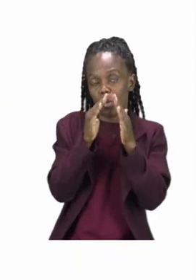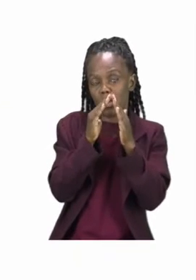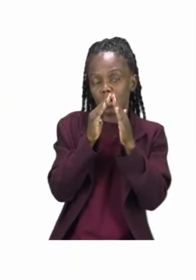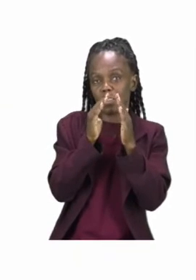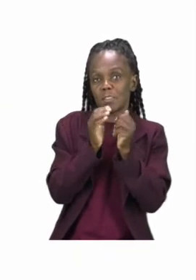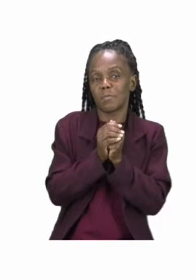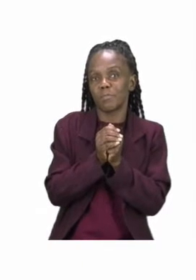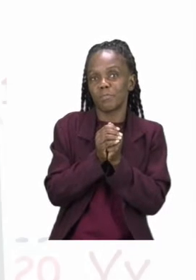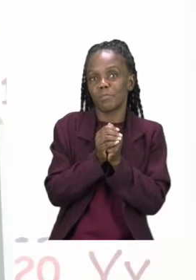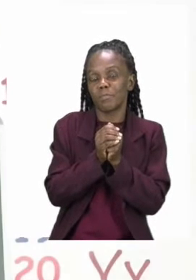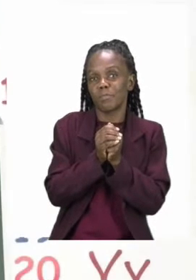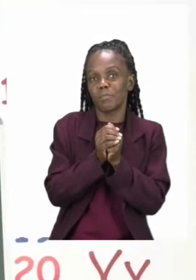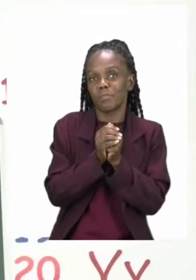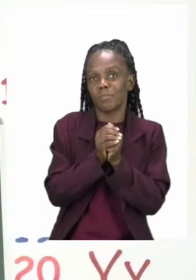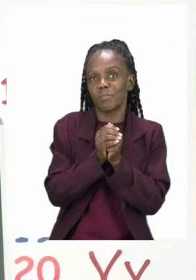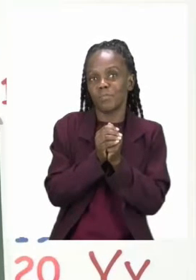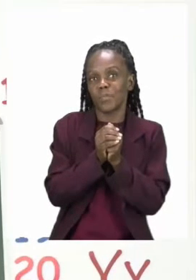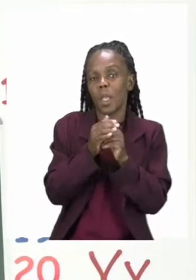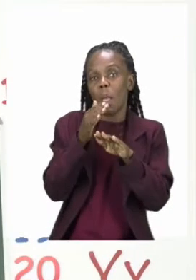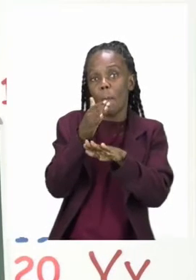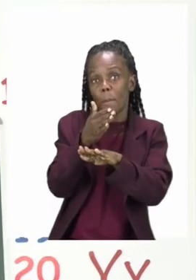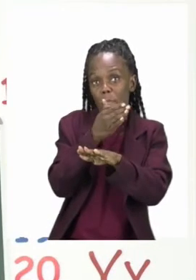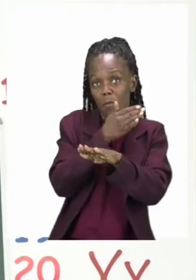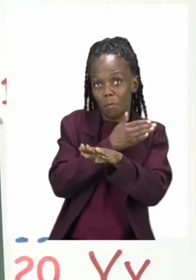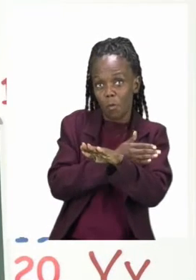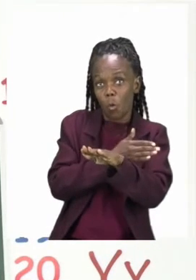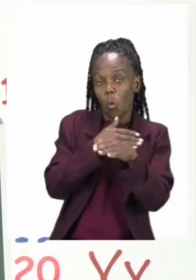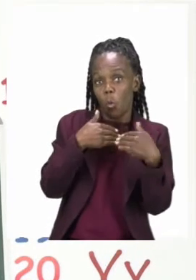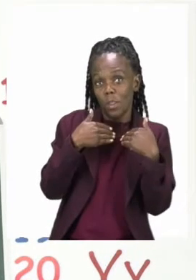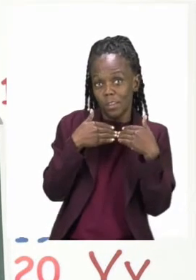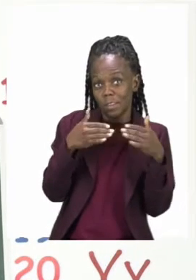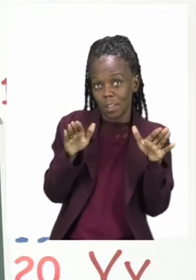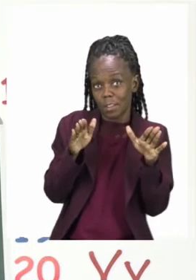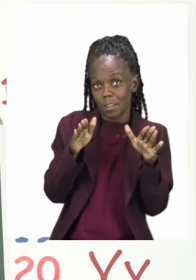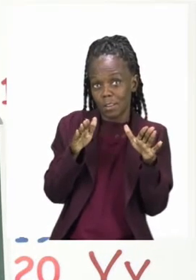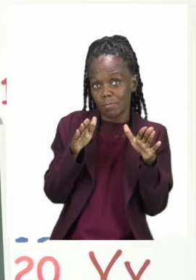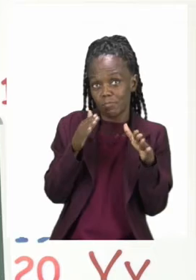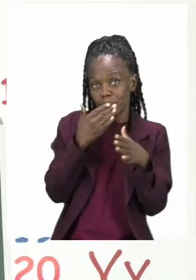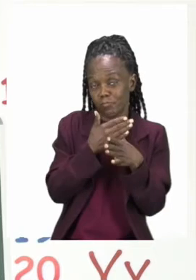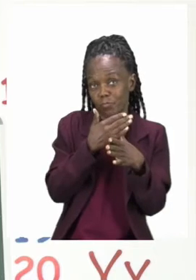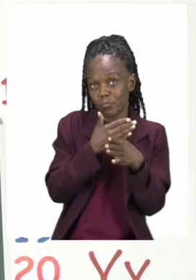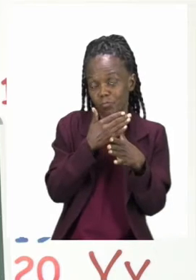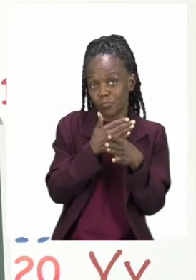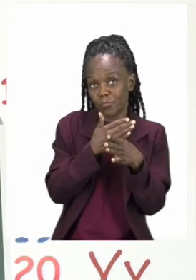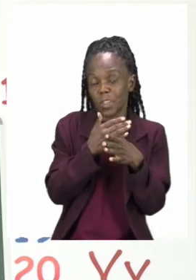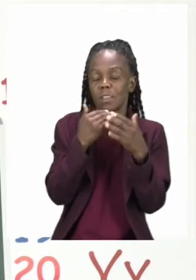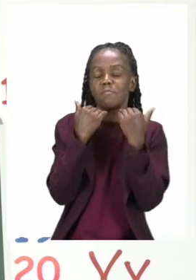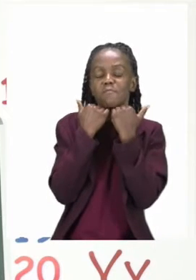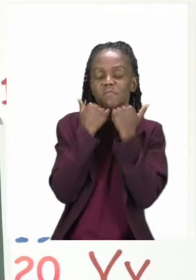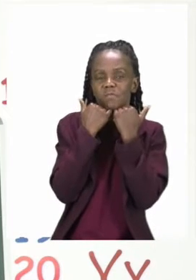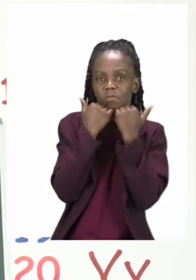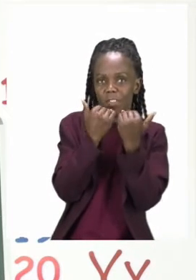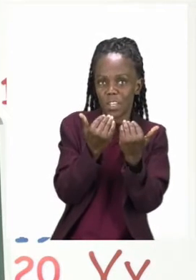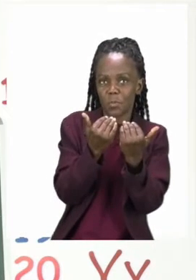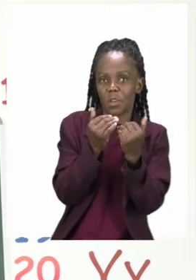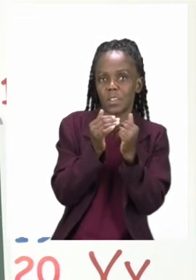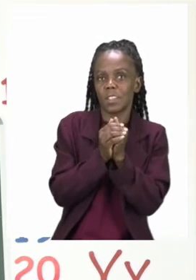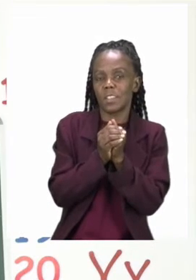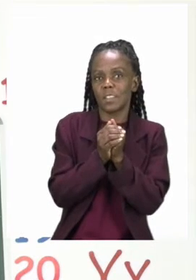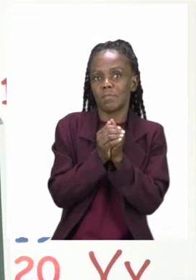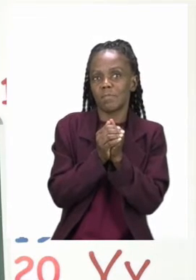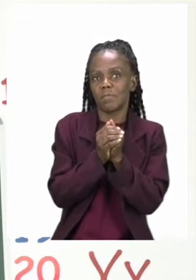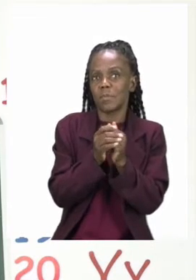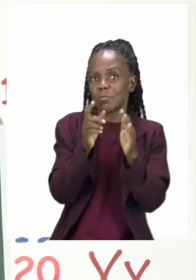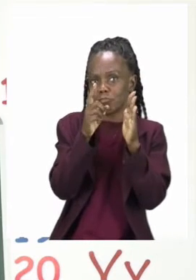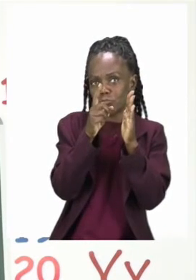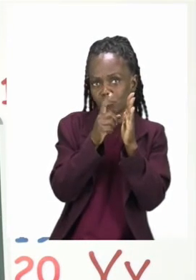houses. And before we start a lesson, boys and girls, it is very important for us to